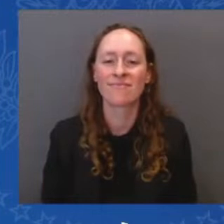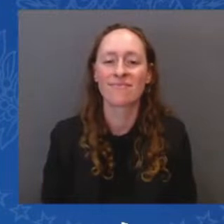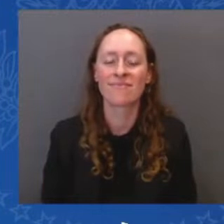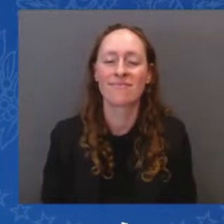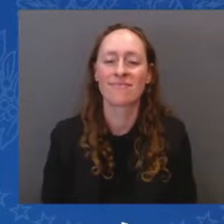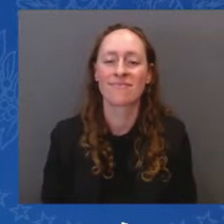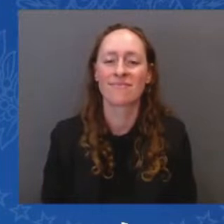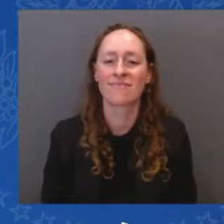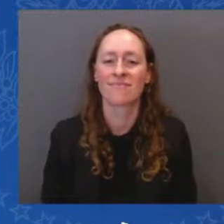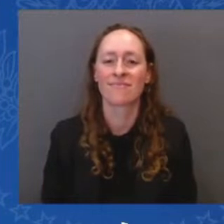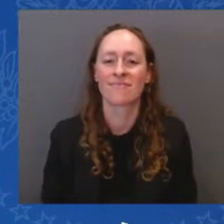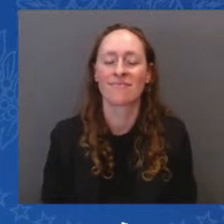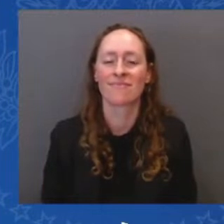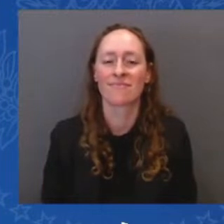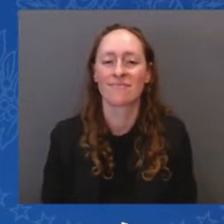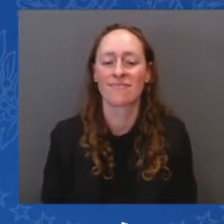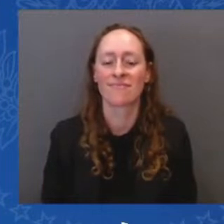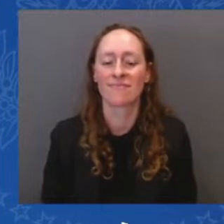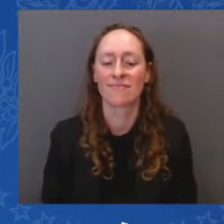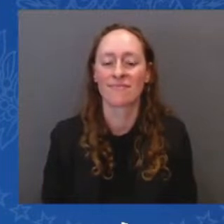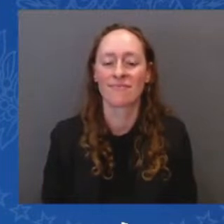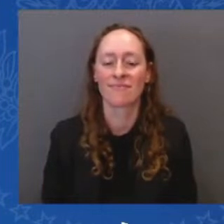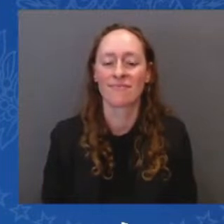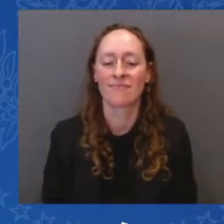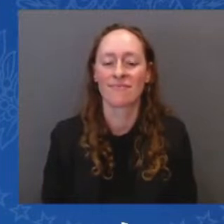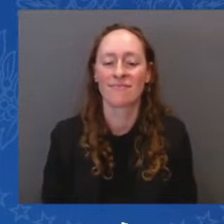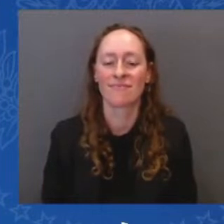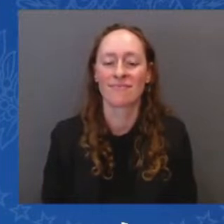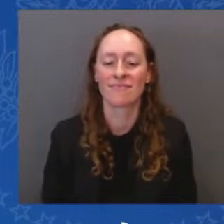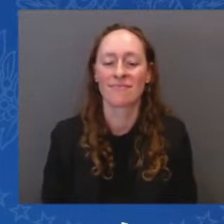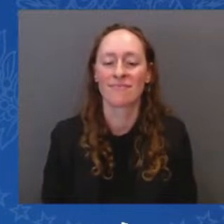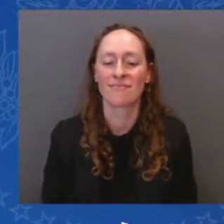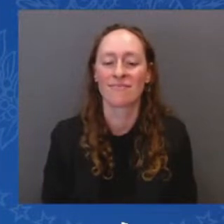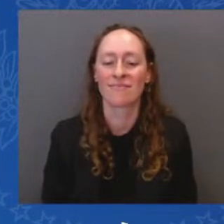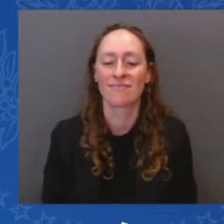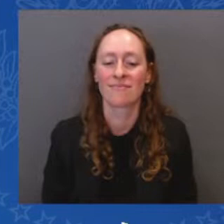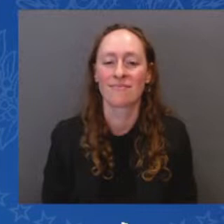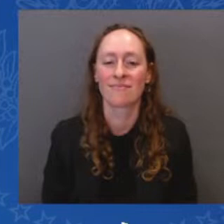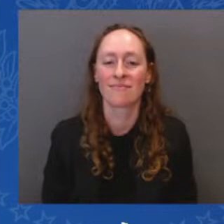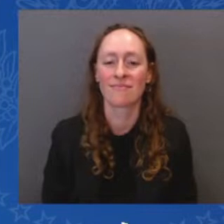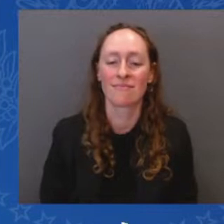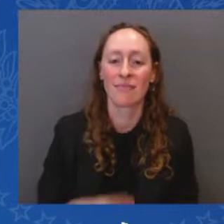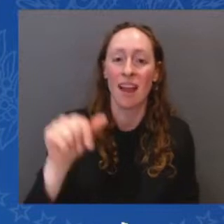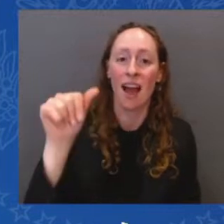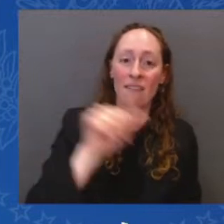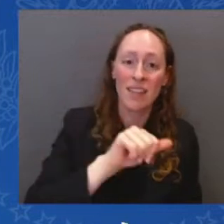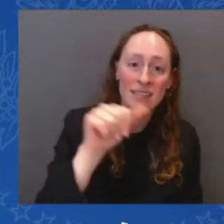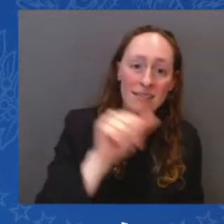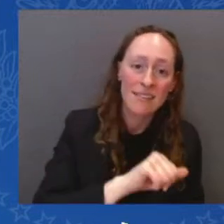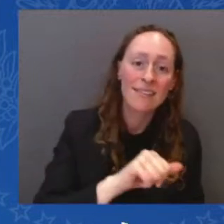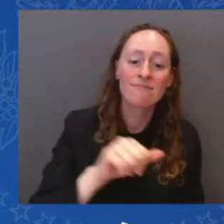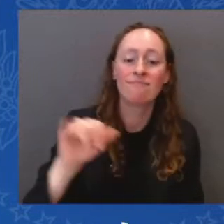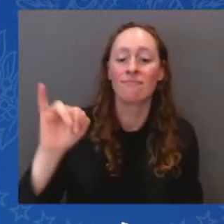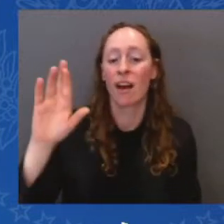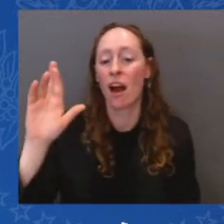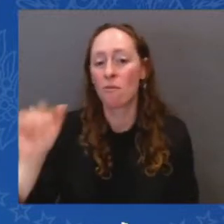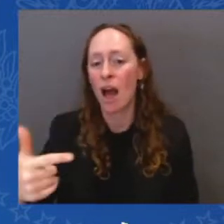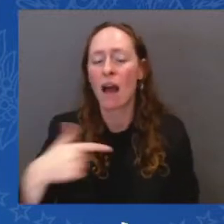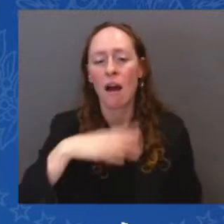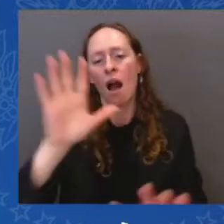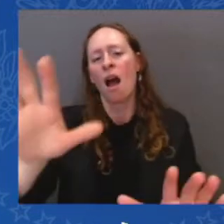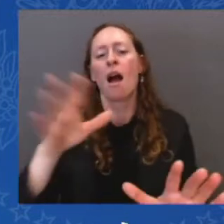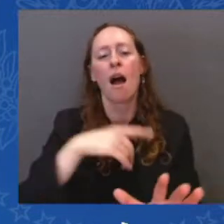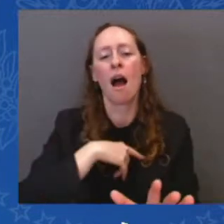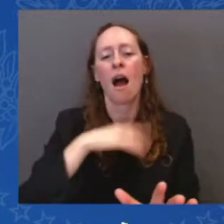I've seen you in Afghanistan, Iraq. I don't want to get started. And our